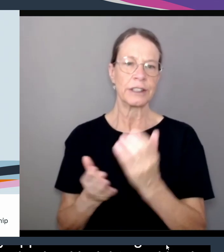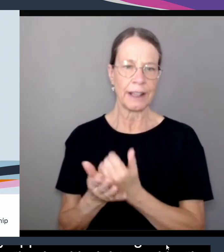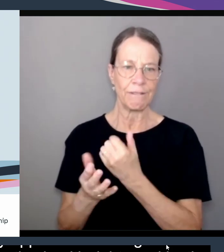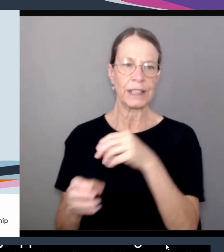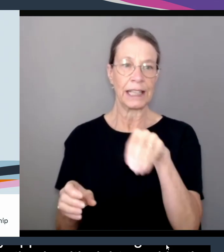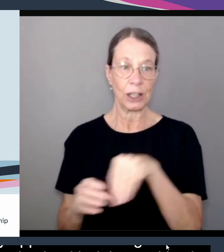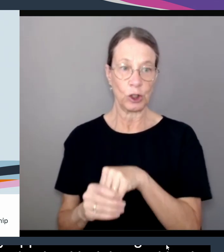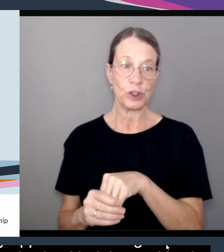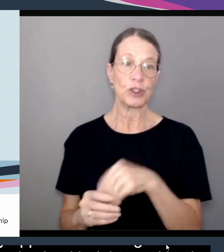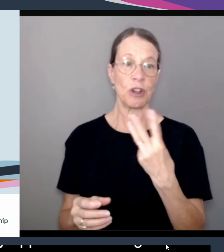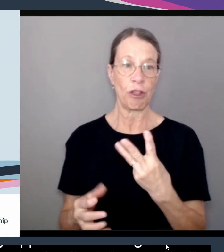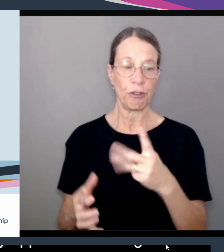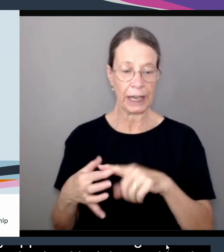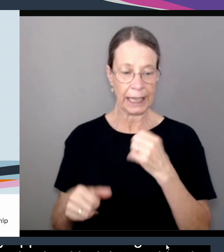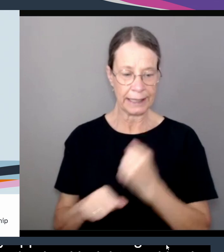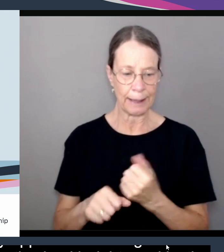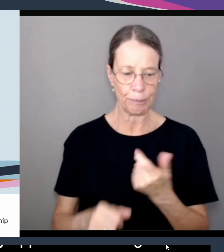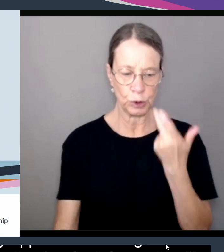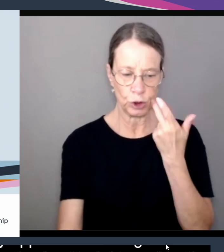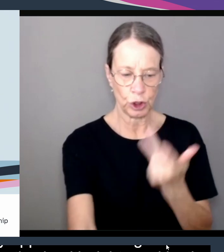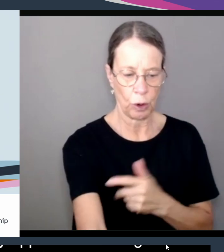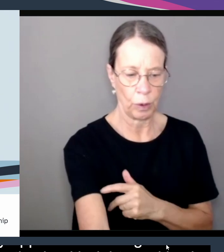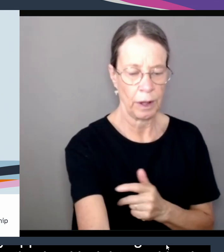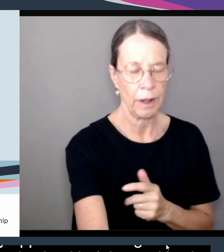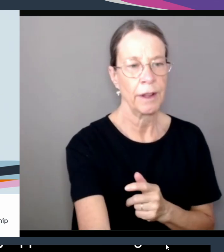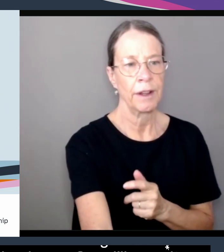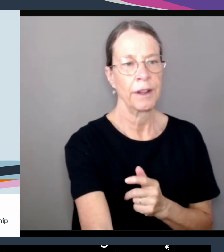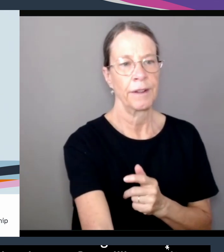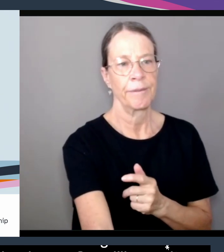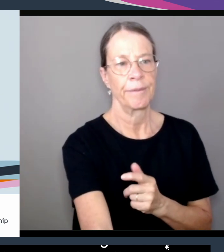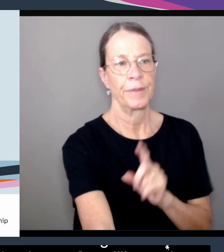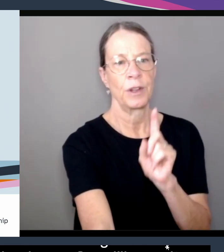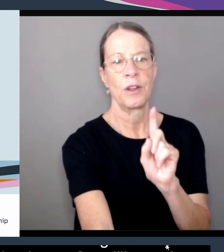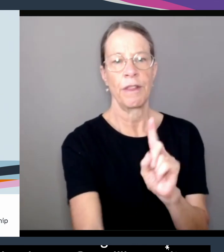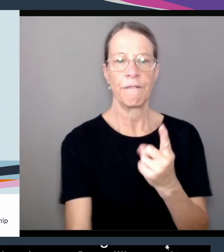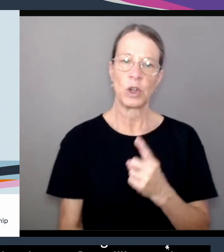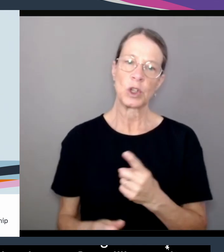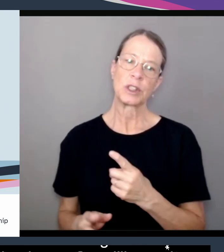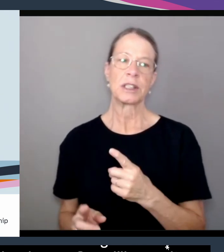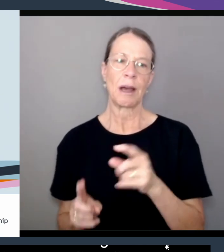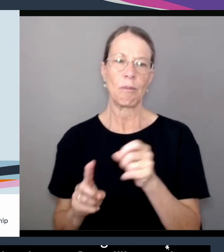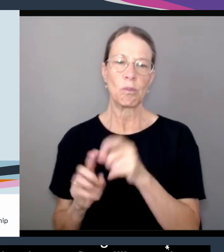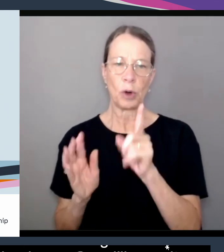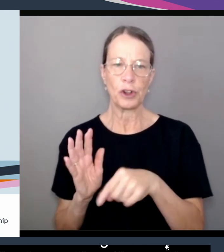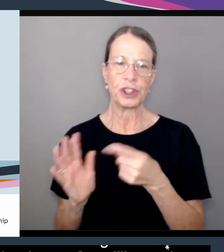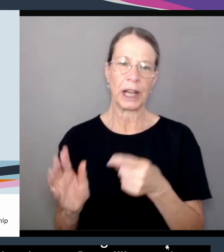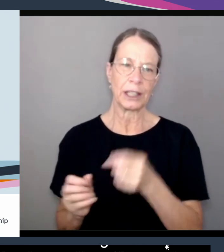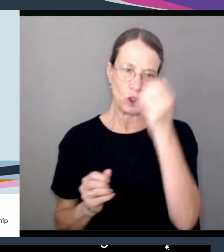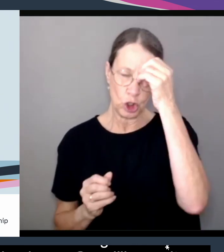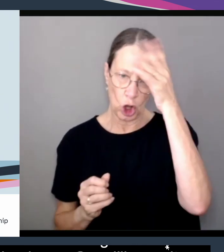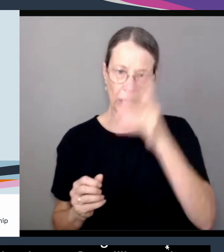examples. The first project is a knowledge synthesis project, Barriers Within Bars, Indigenous People with Disability in